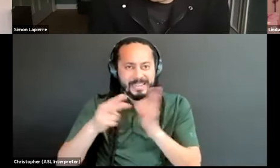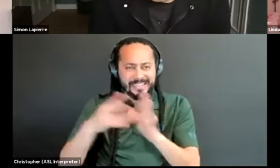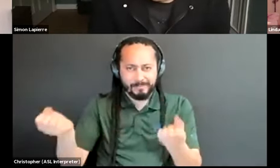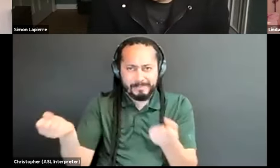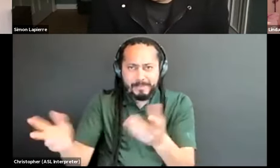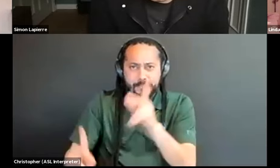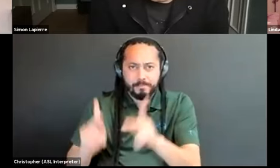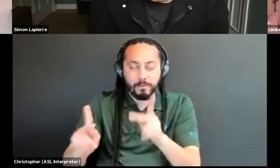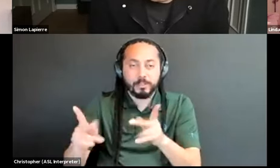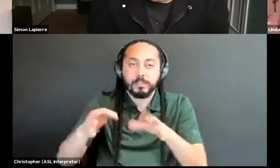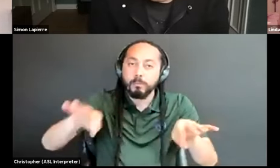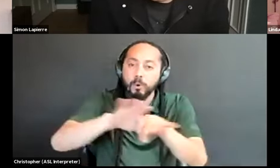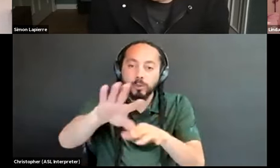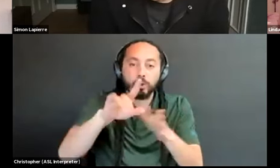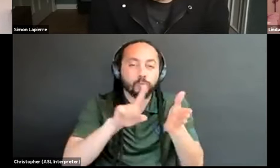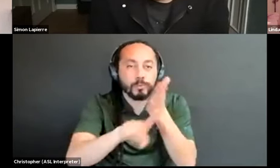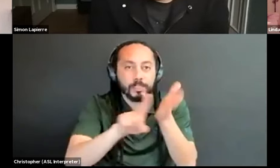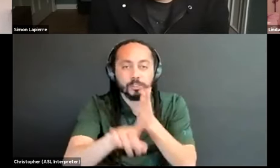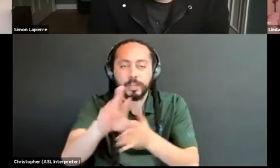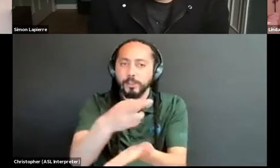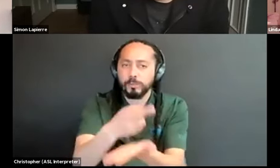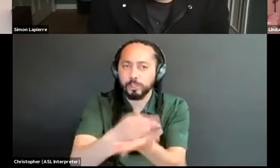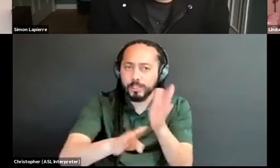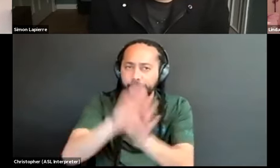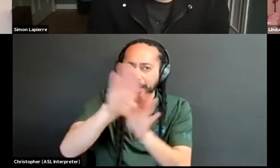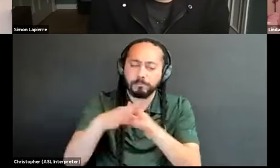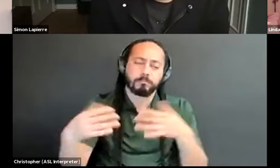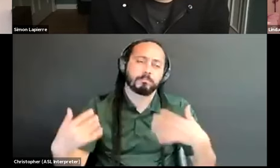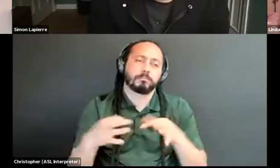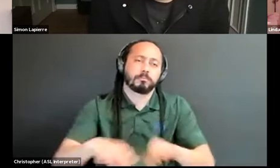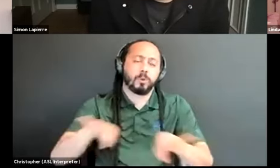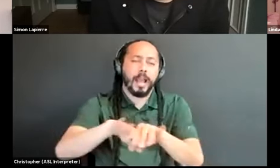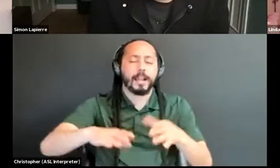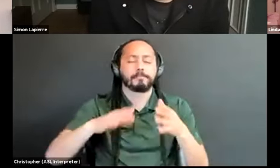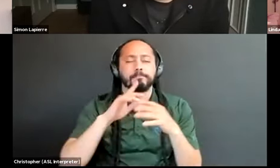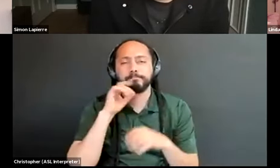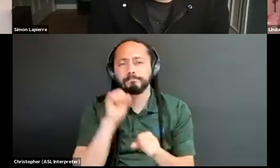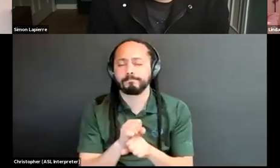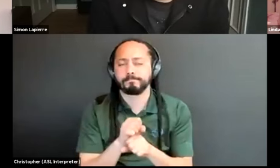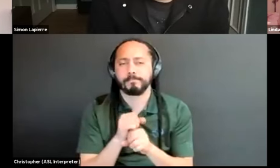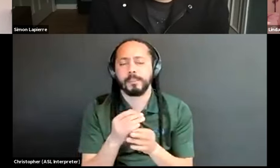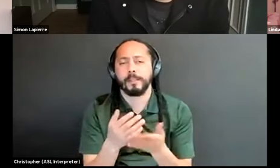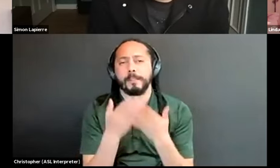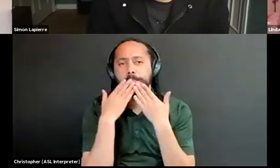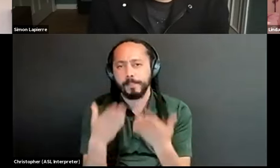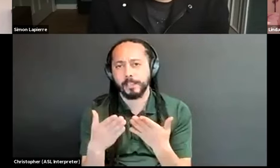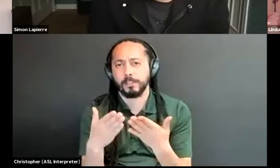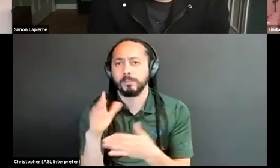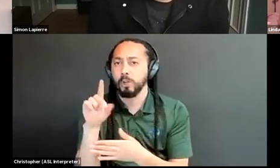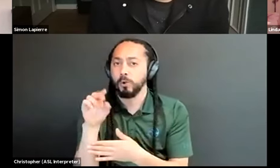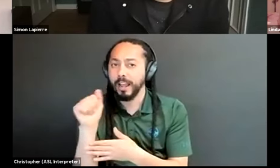all doing and the resources that you're developing. And we truly thank you, Loretta, Joan,